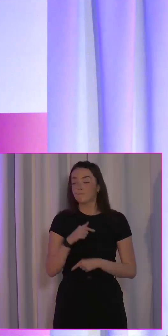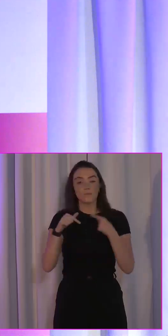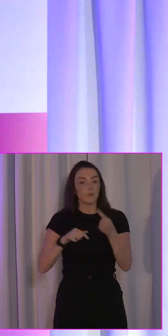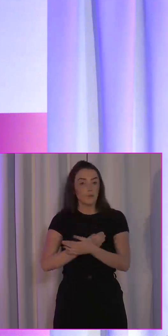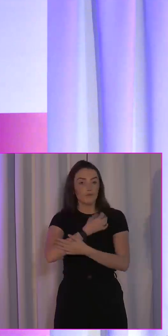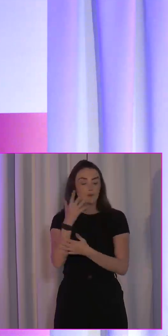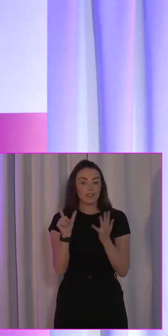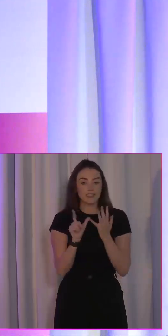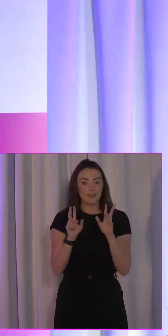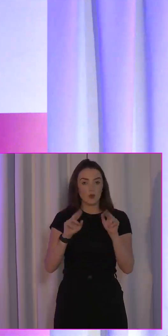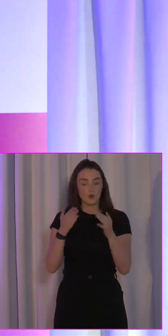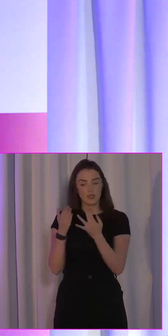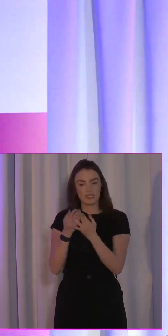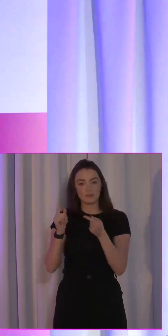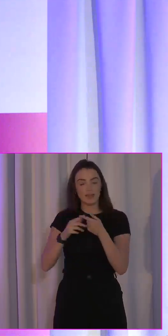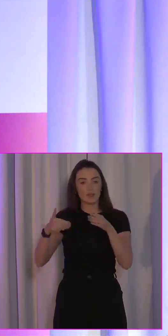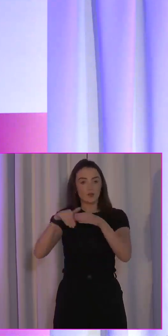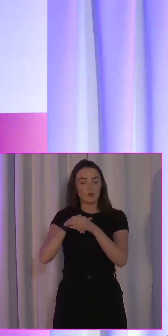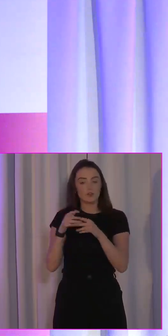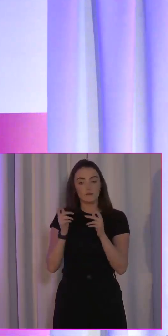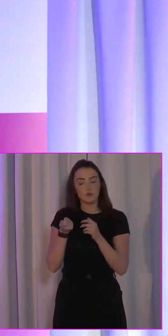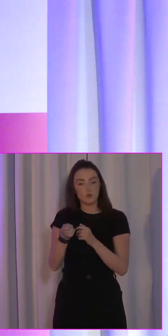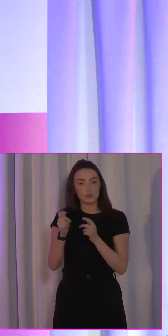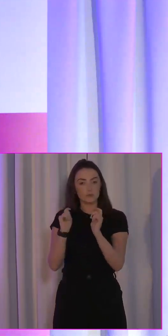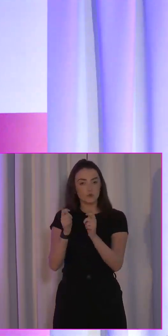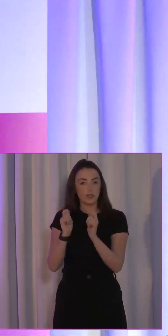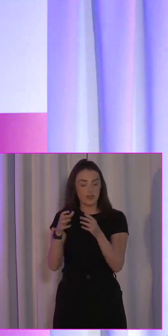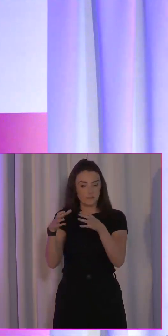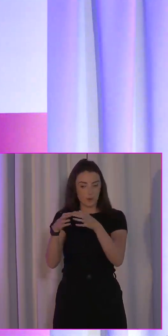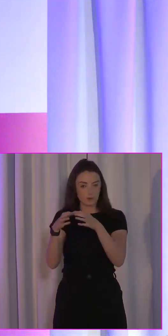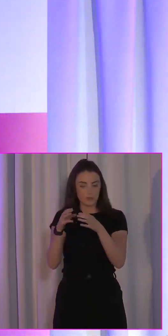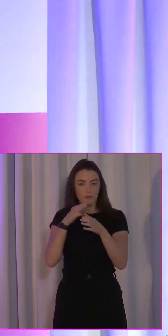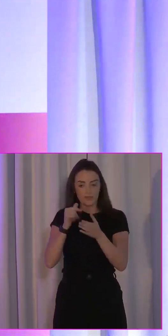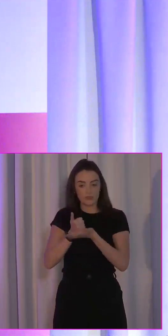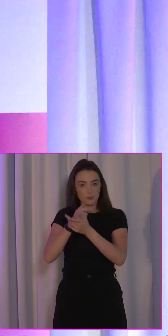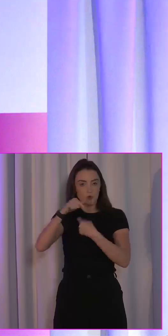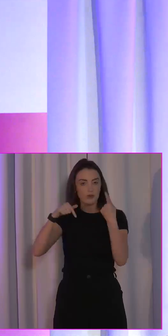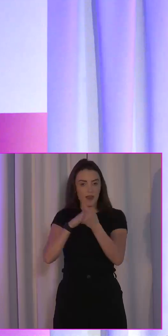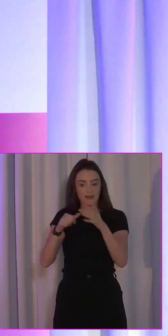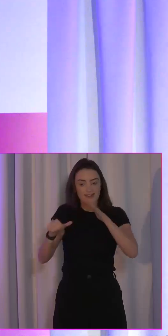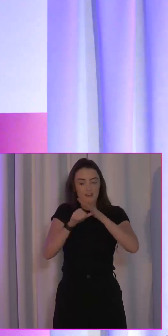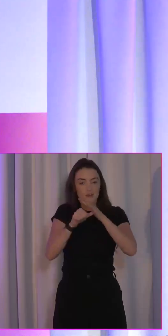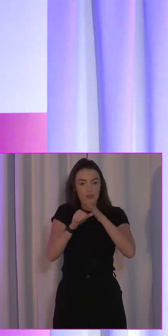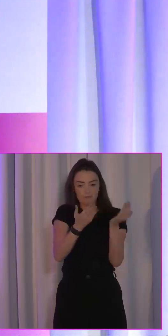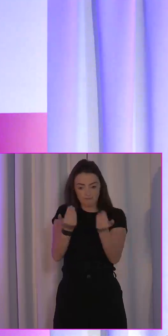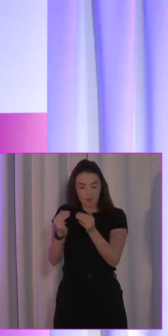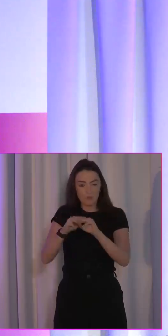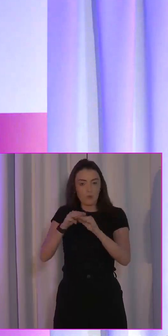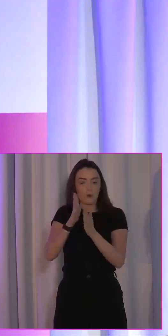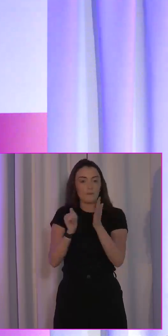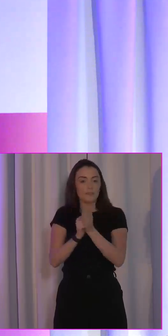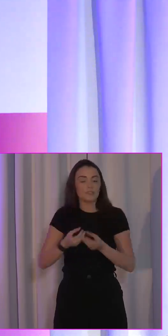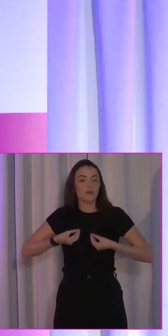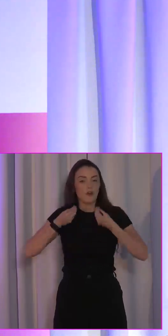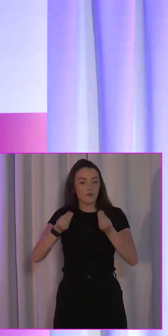developed 7 new accessible and inclusive tourism training modules to support our industry to enhance their business offerings for everyone, and